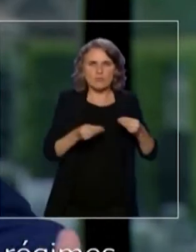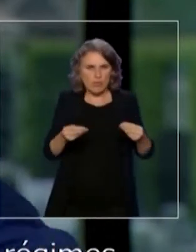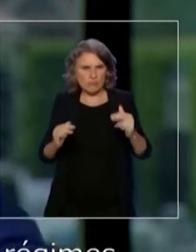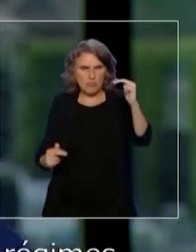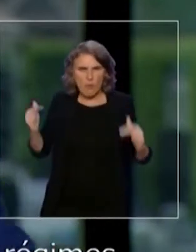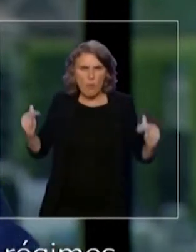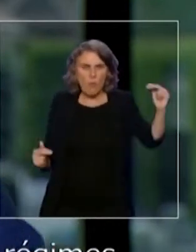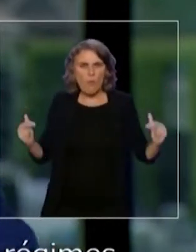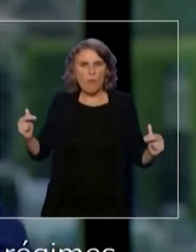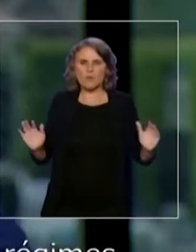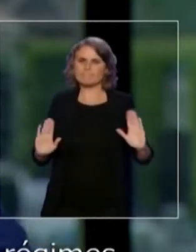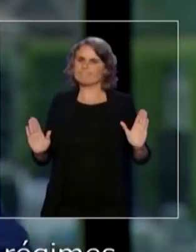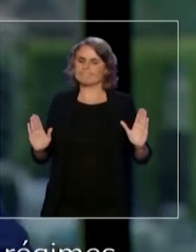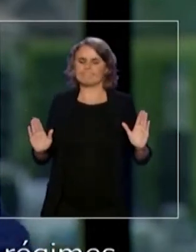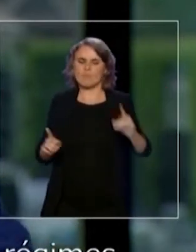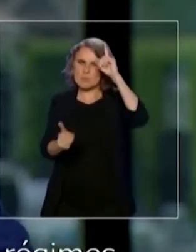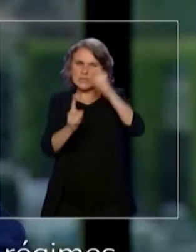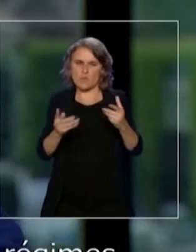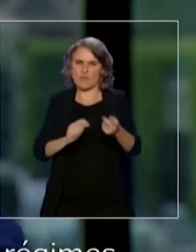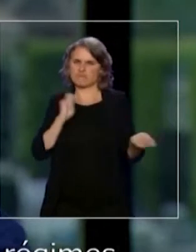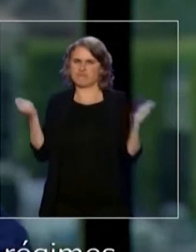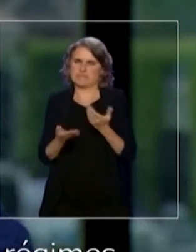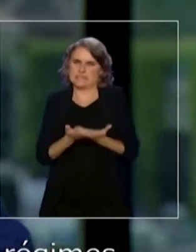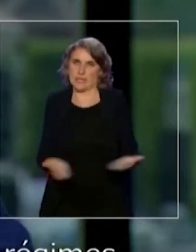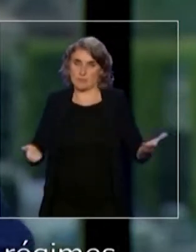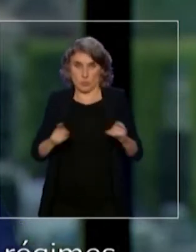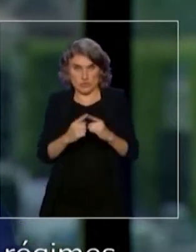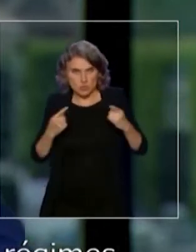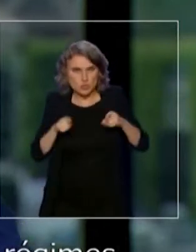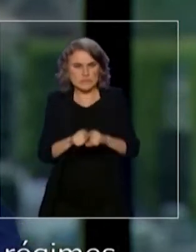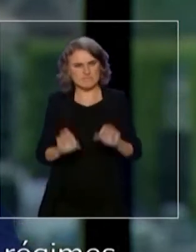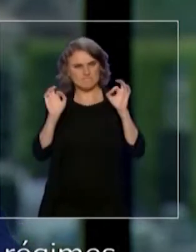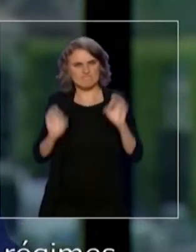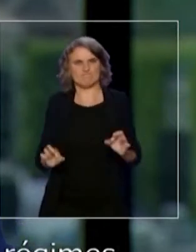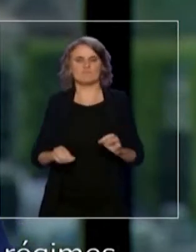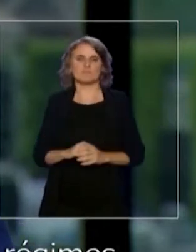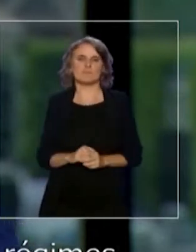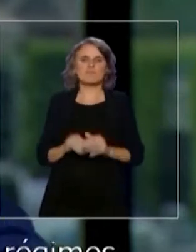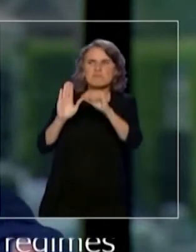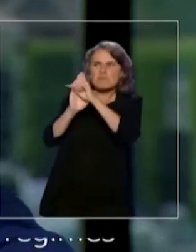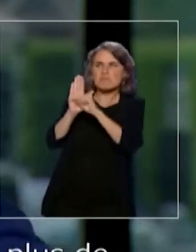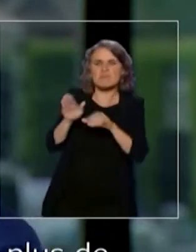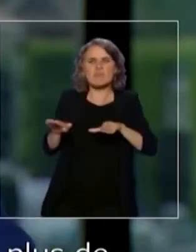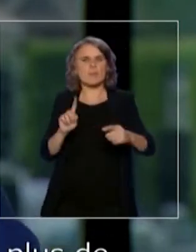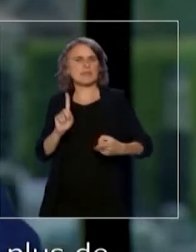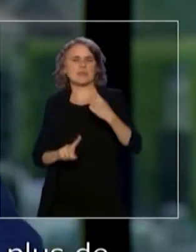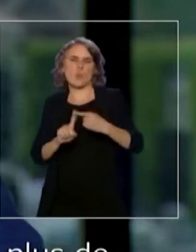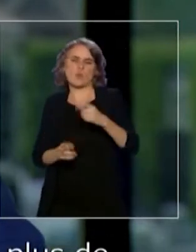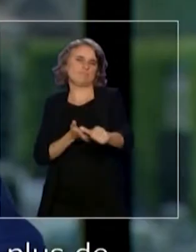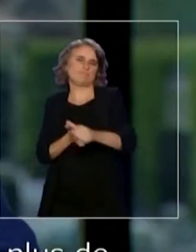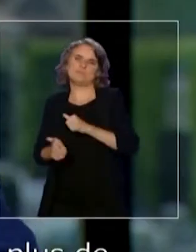has recently had a negative PCR test for COVID-19. Et donc les régimes spéciaux devront être